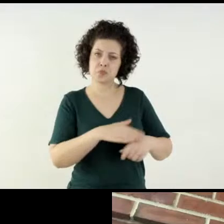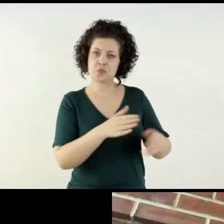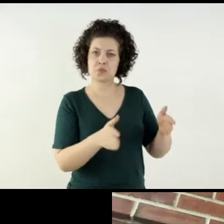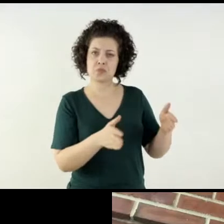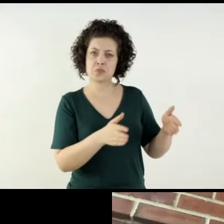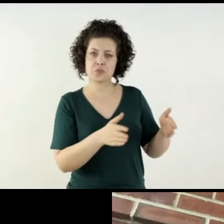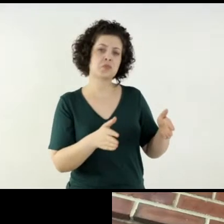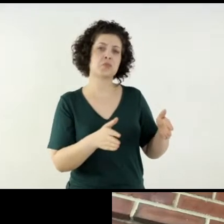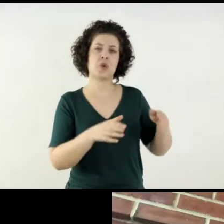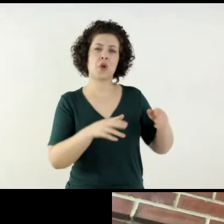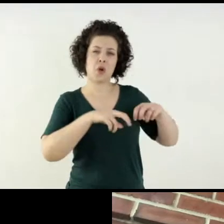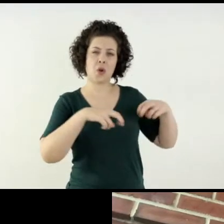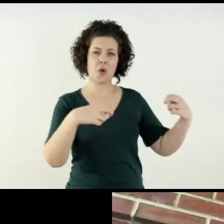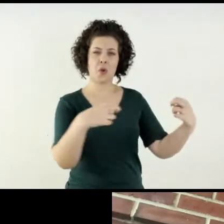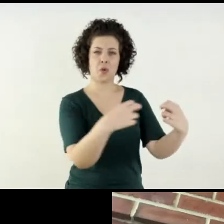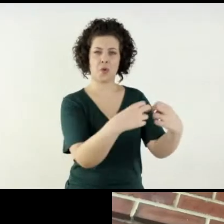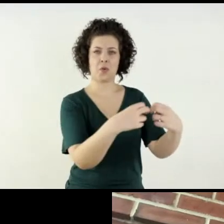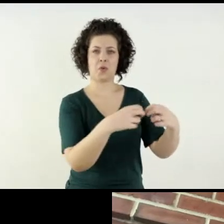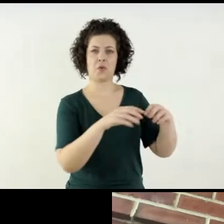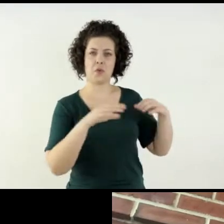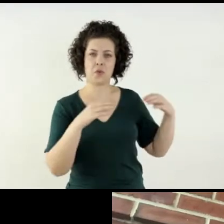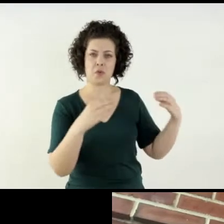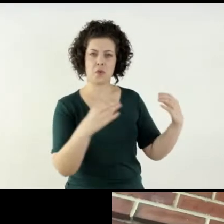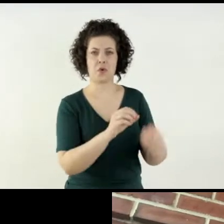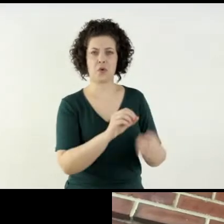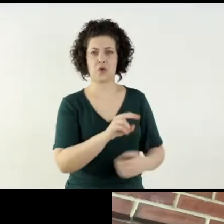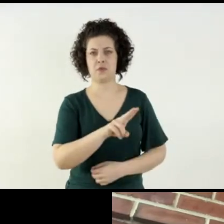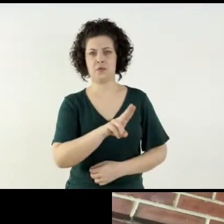the cliché cult of the master,